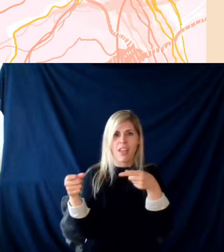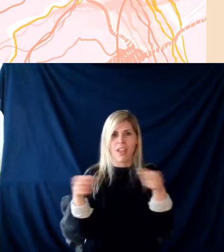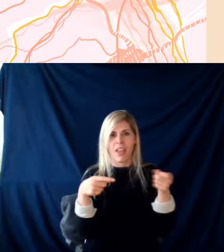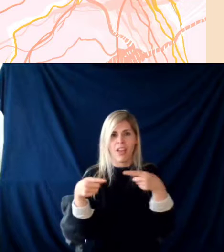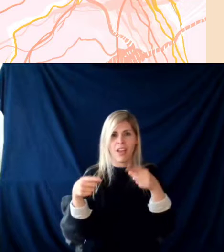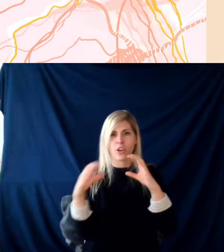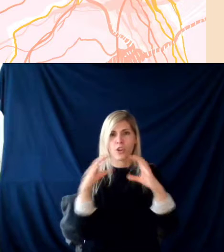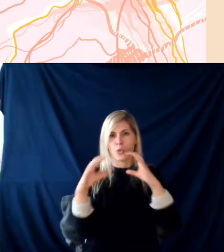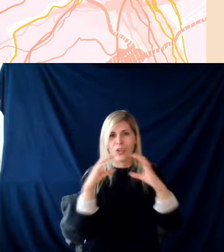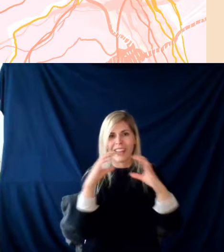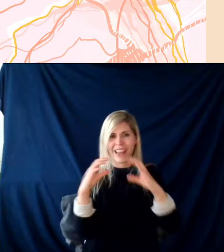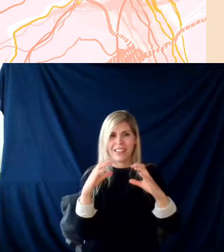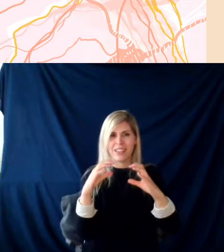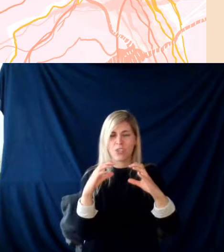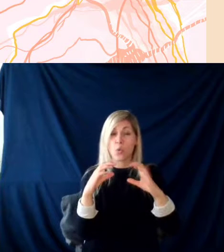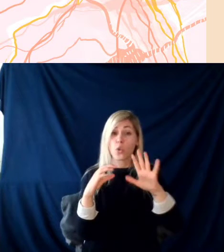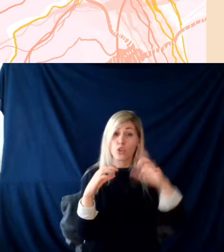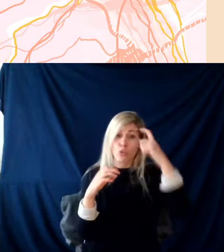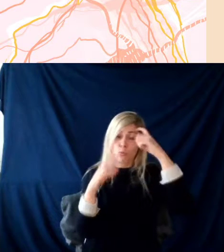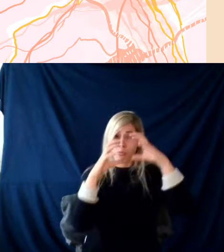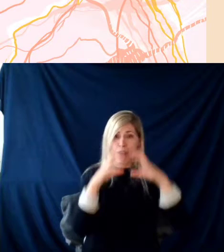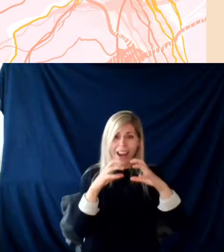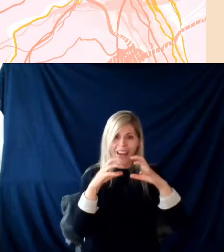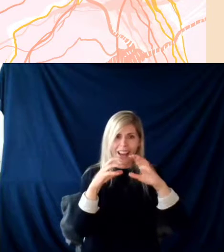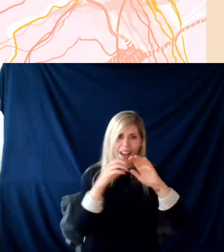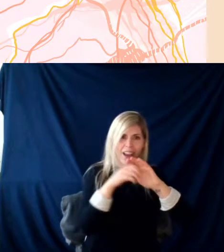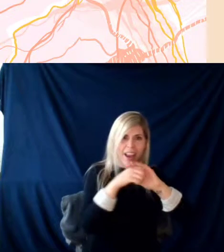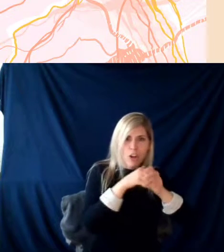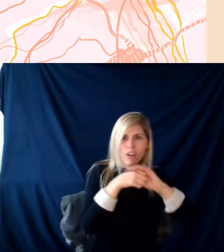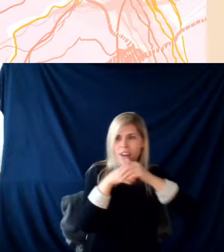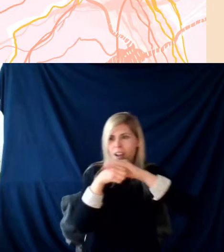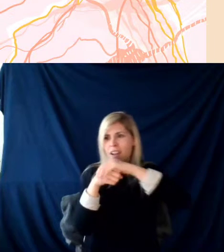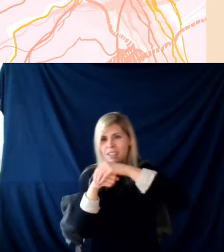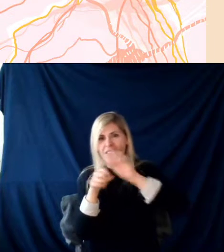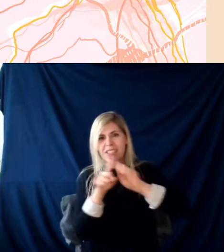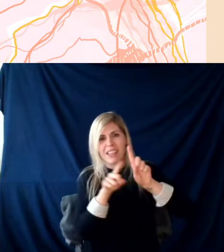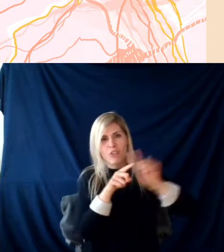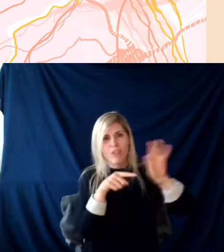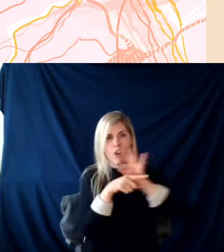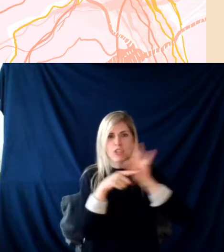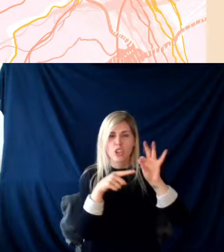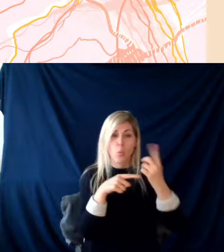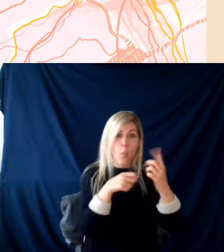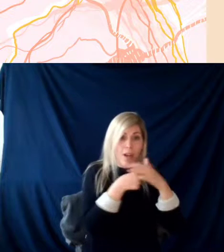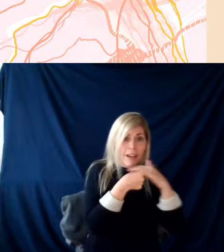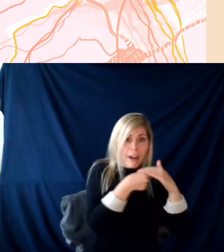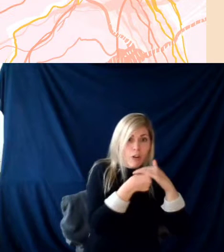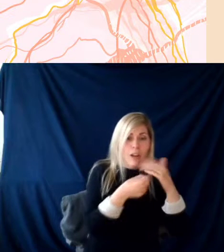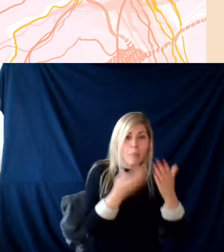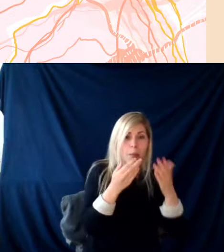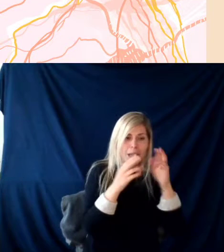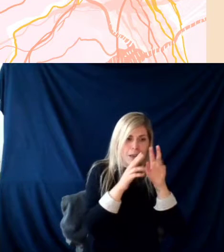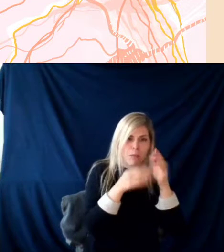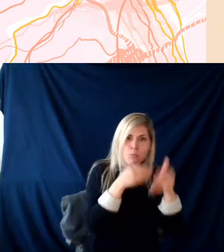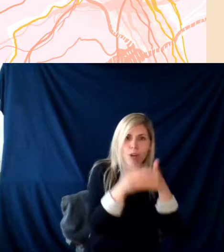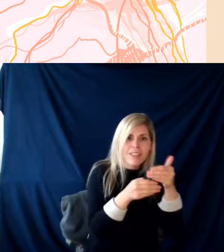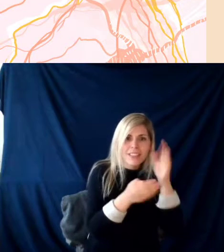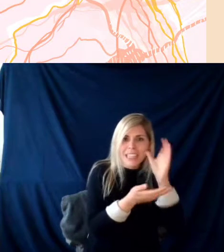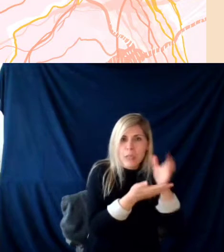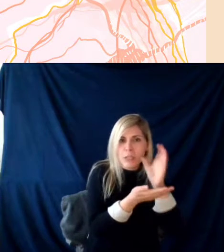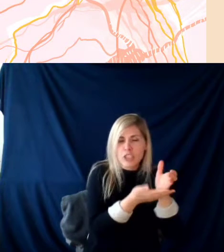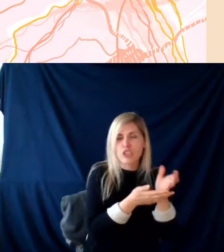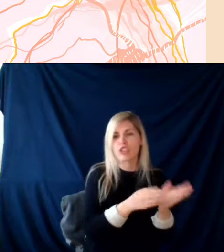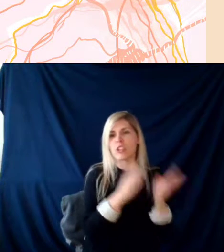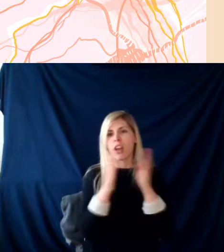has a different function, right? So, one part of the brain can be used for processing images and vision. Another part of the brain can